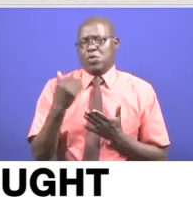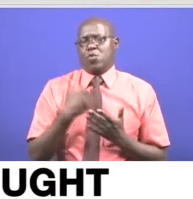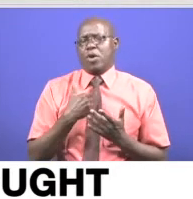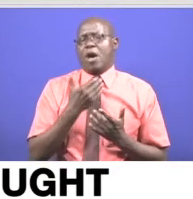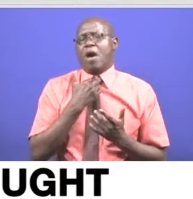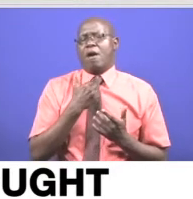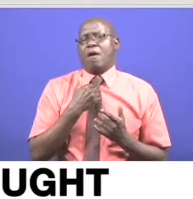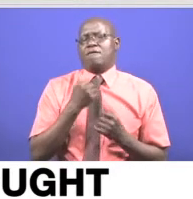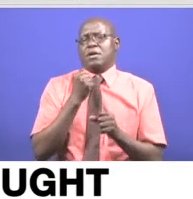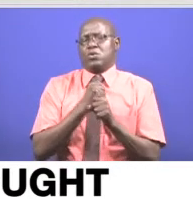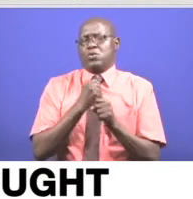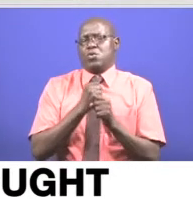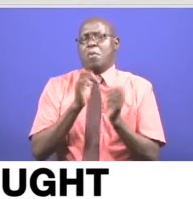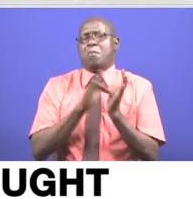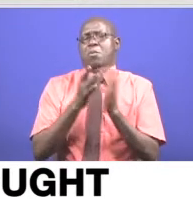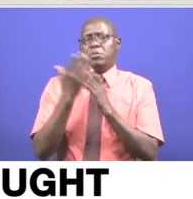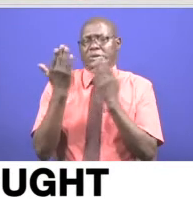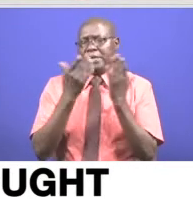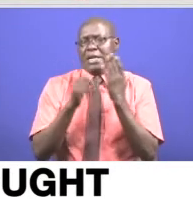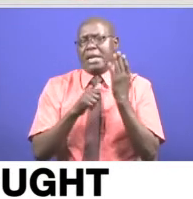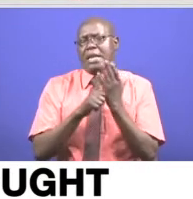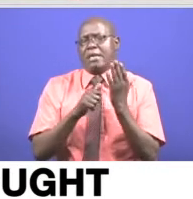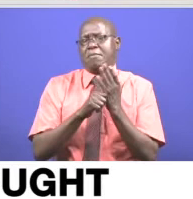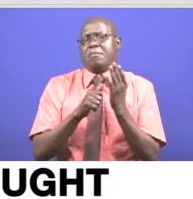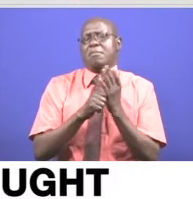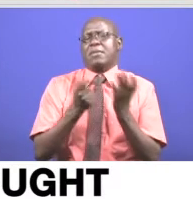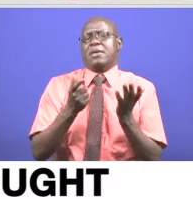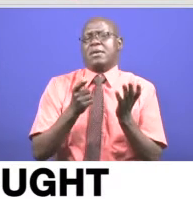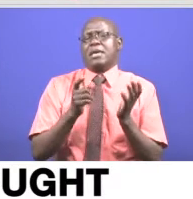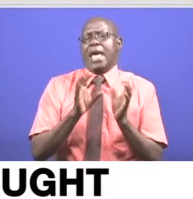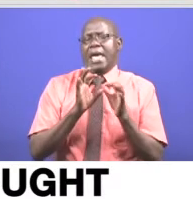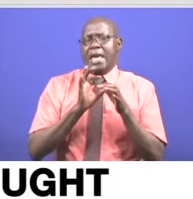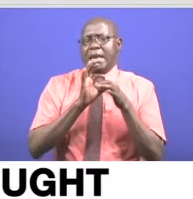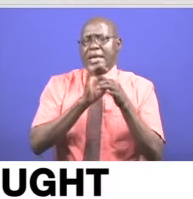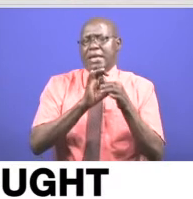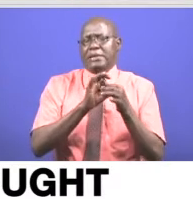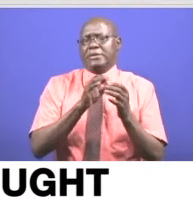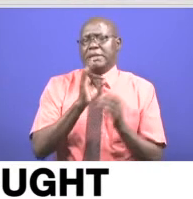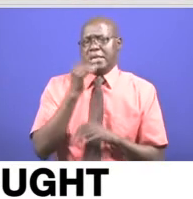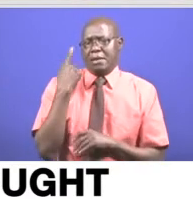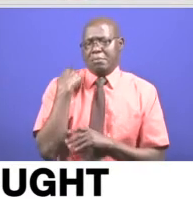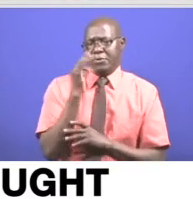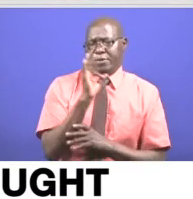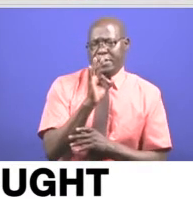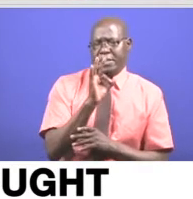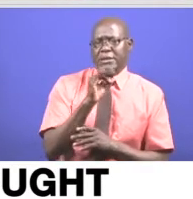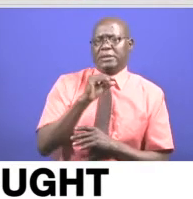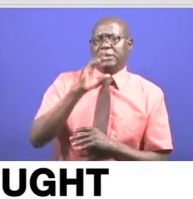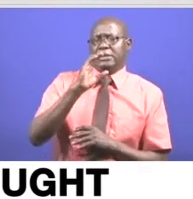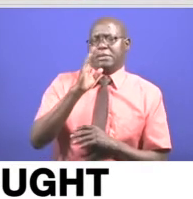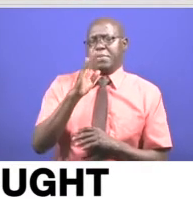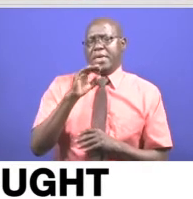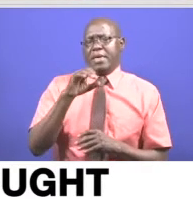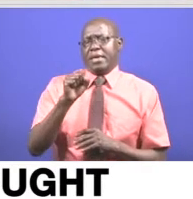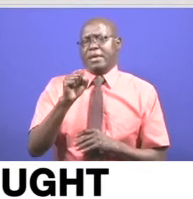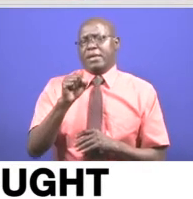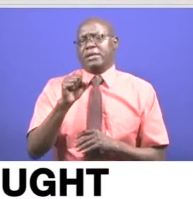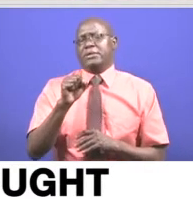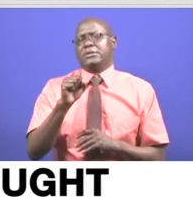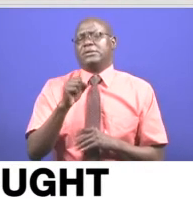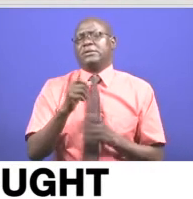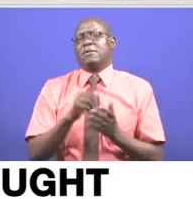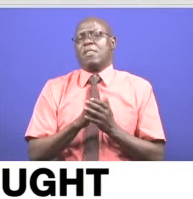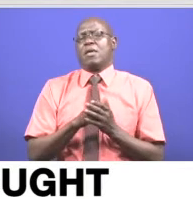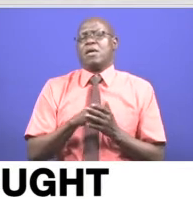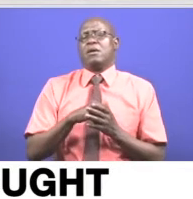3. And one of the lessons that was taught by on CBS by Bishop Emeritus Oginde